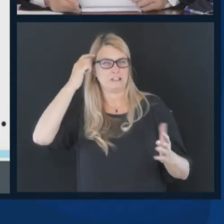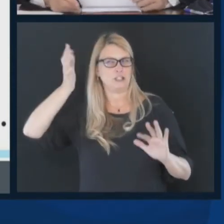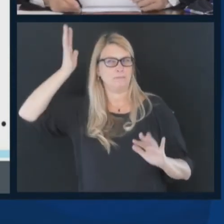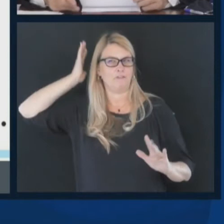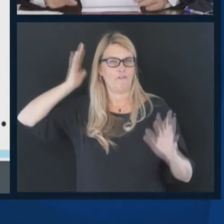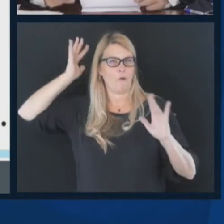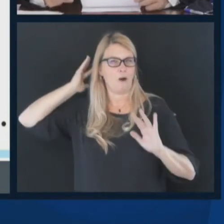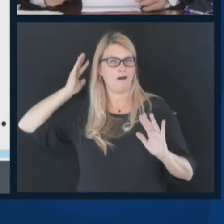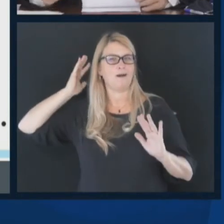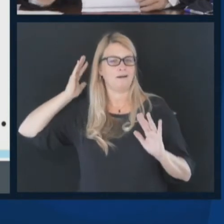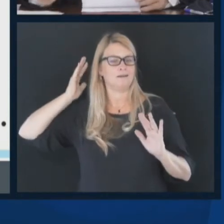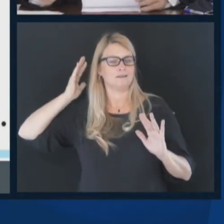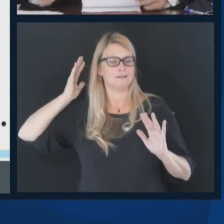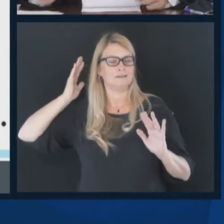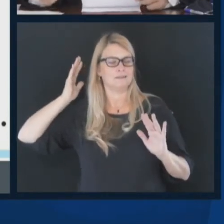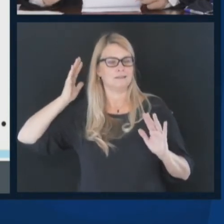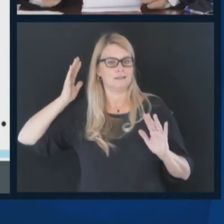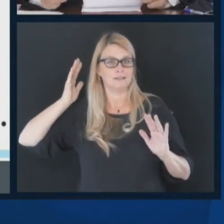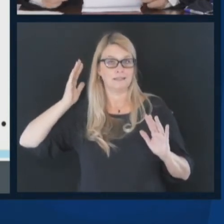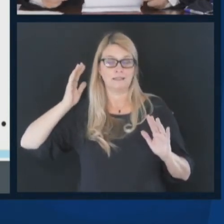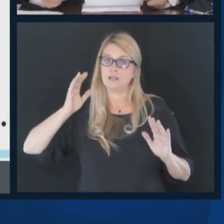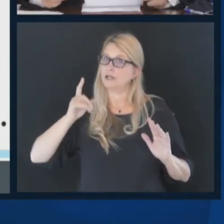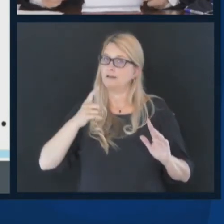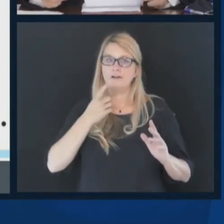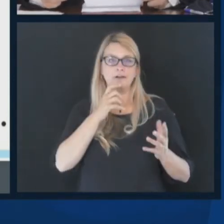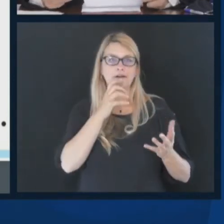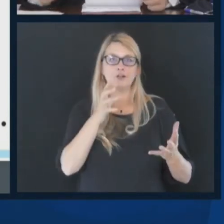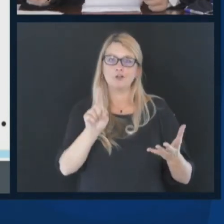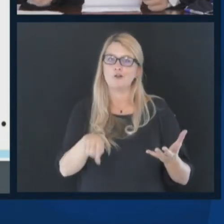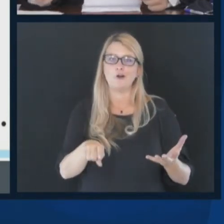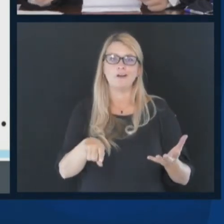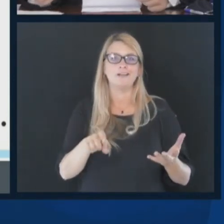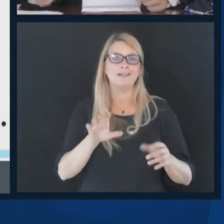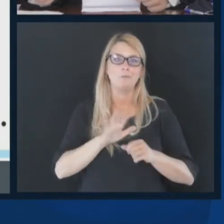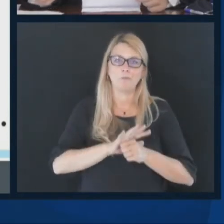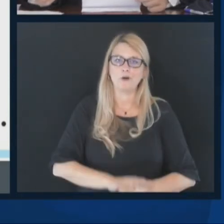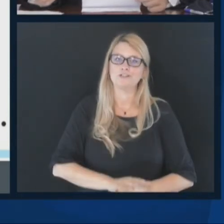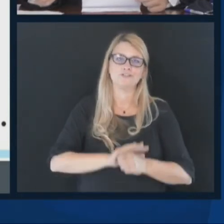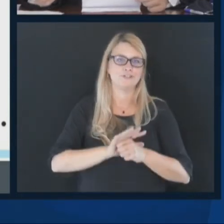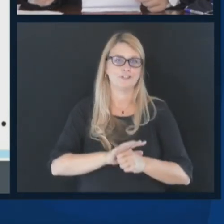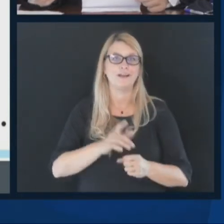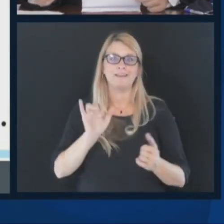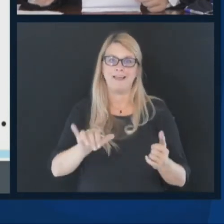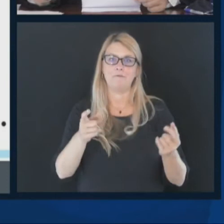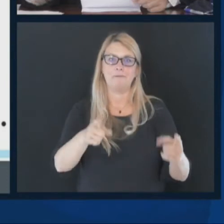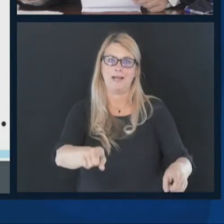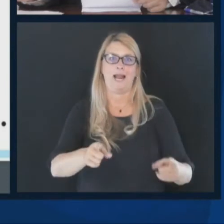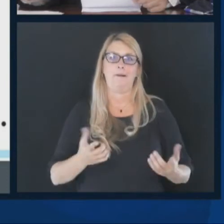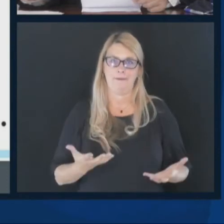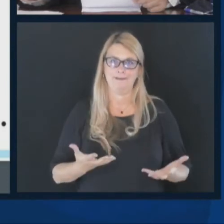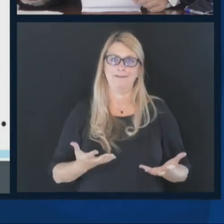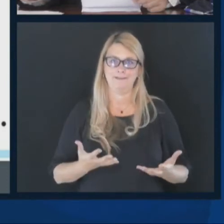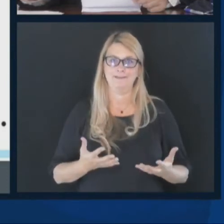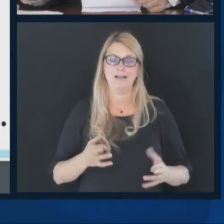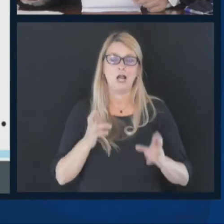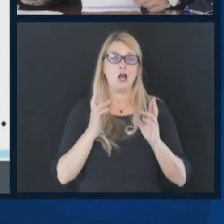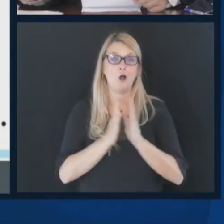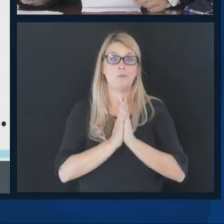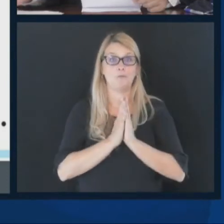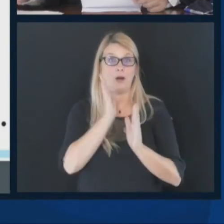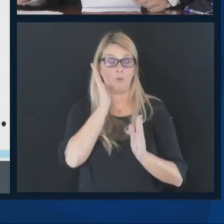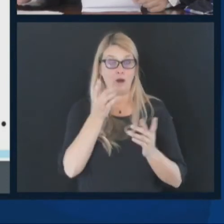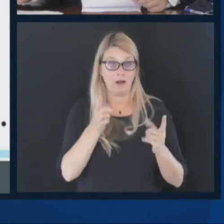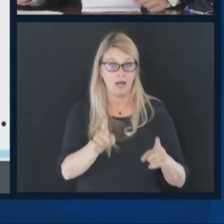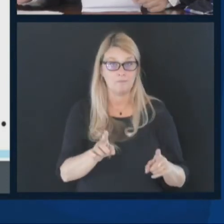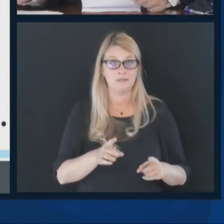happen, never happen, never happen. Well, I tell you, if you don't push hard enough, nothing will ever happen. You know, I hope and pray that will happen. We